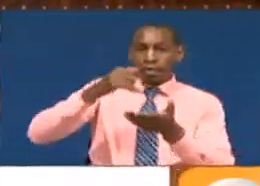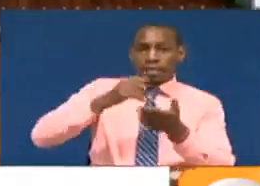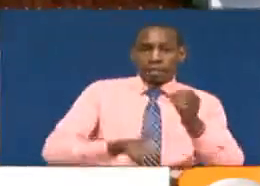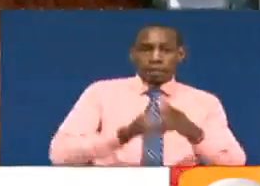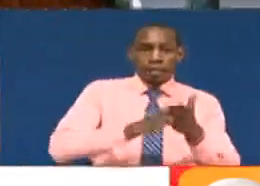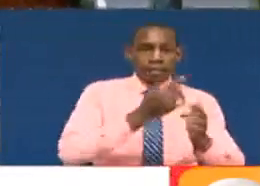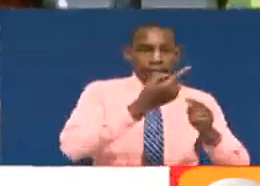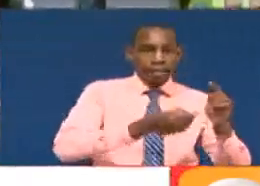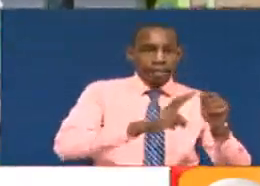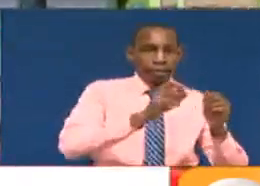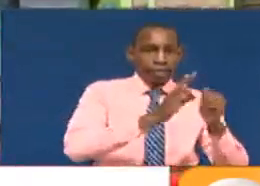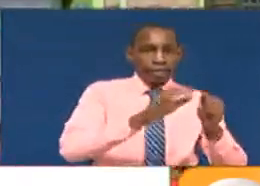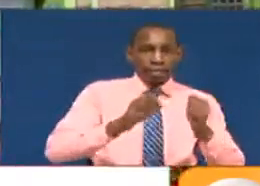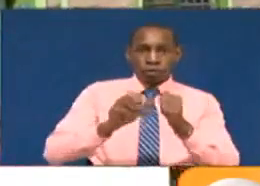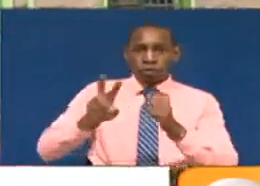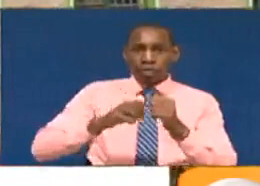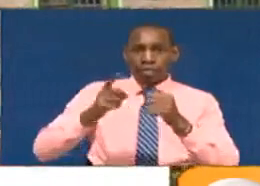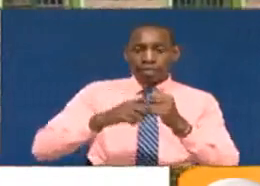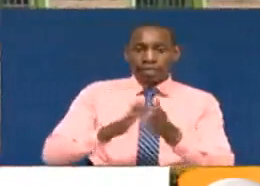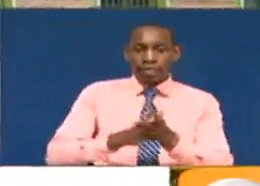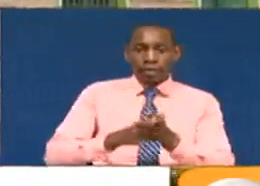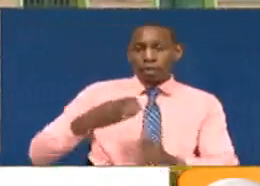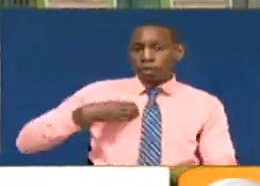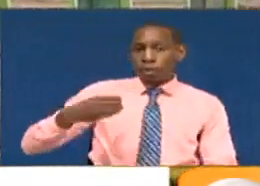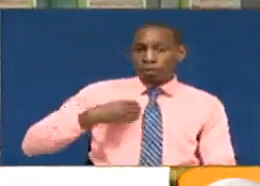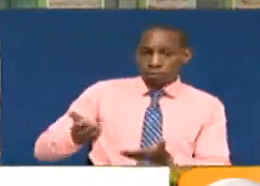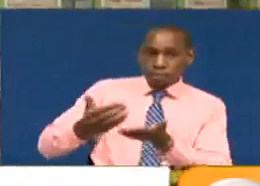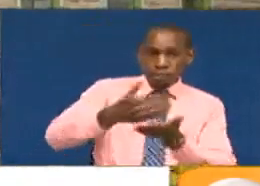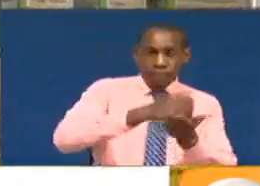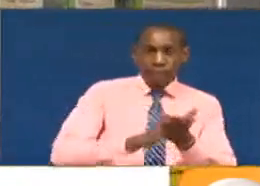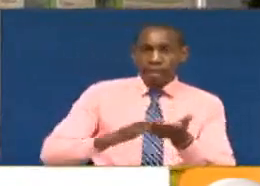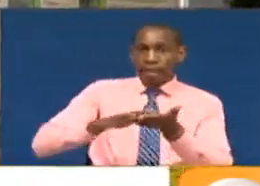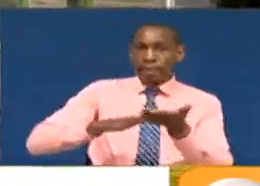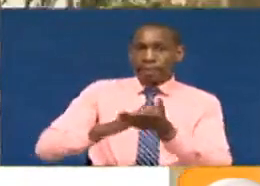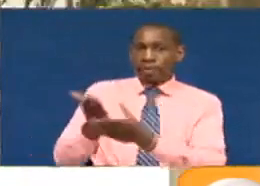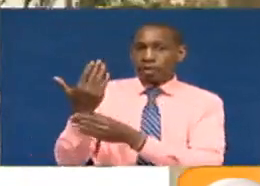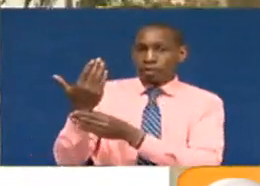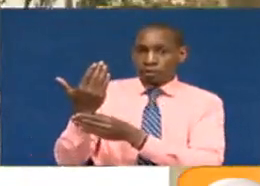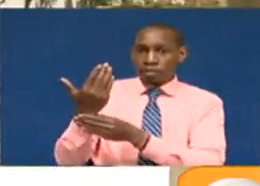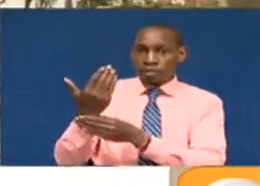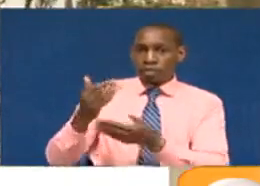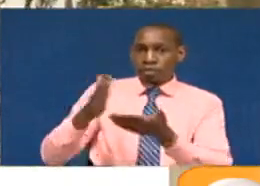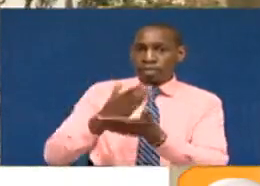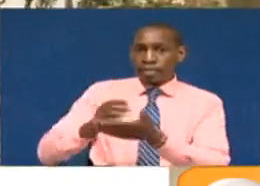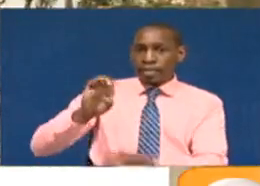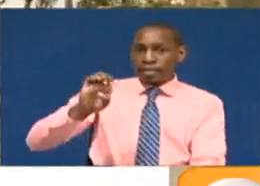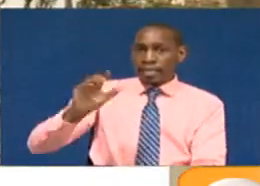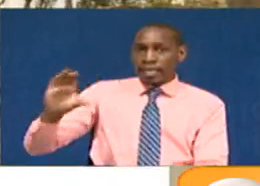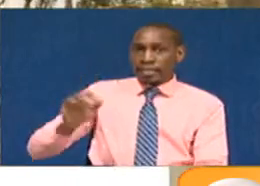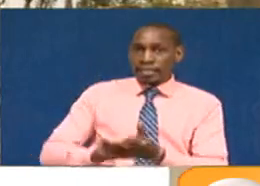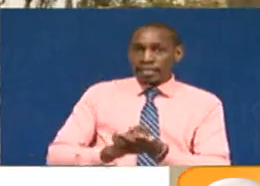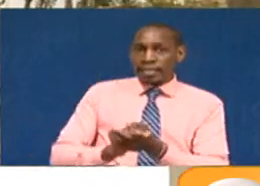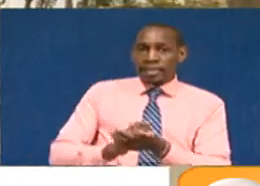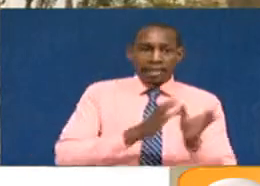between 2013 and 2016 to make a lifetime fortune. According to documents compiled by the Ethics and Anti-Corruption Commission,